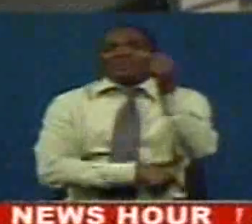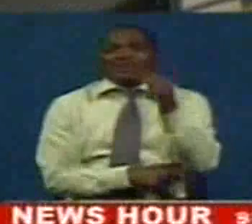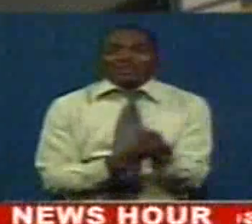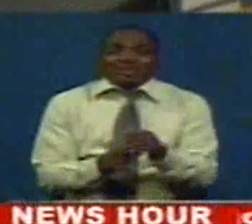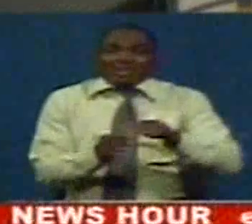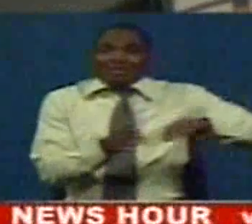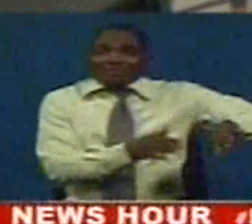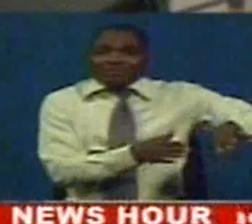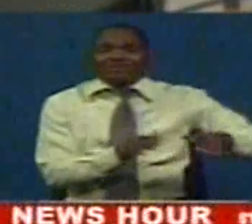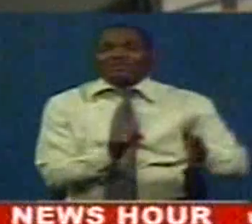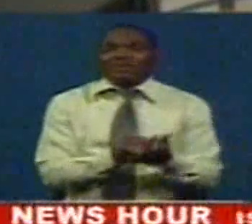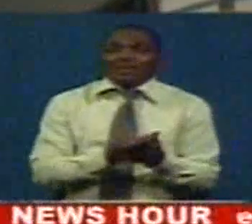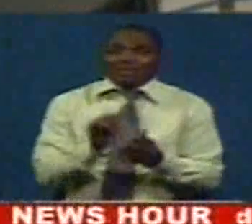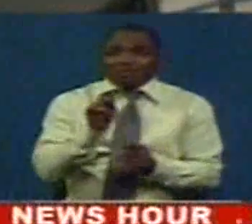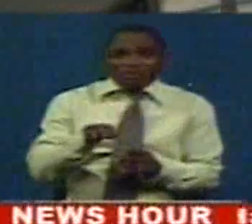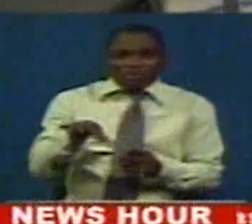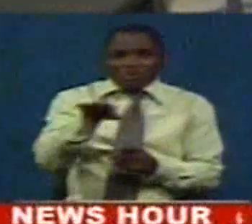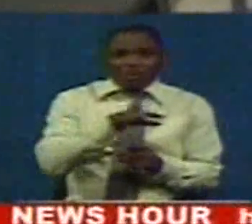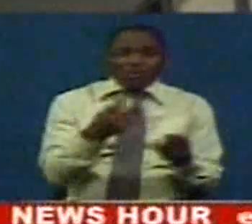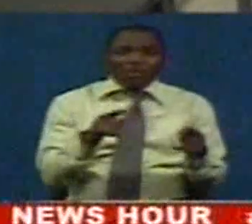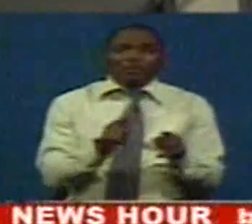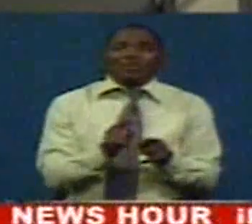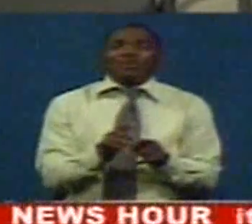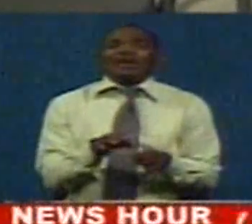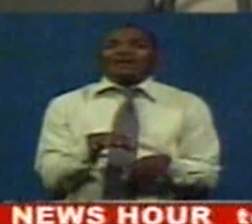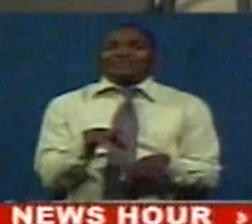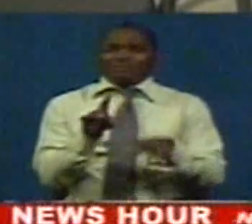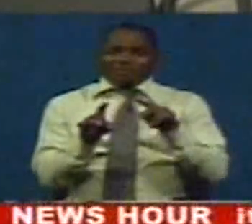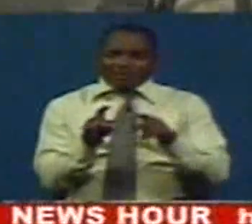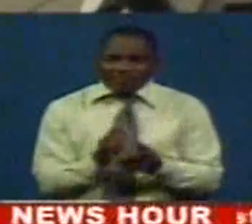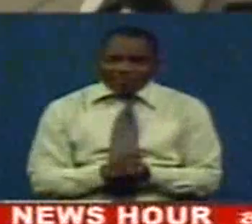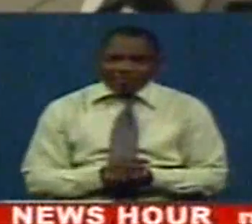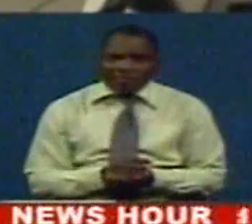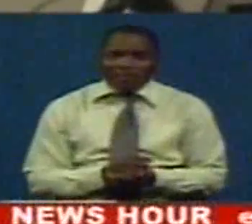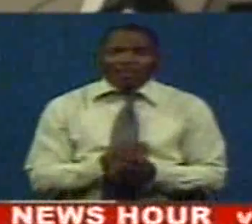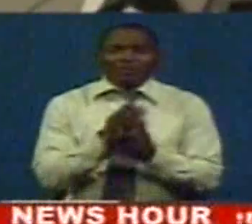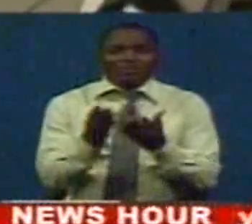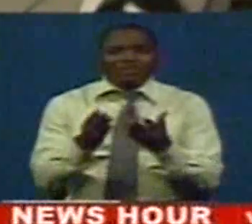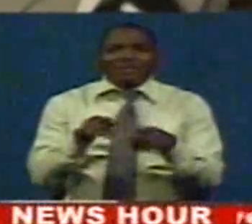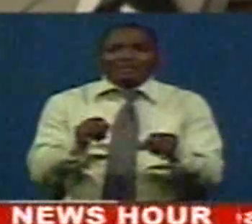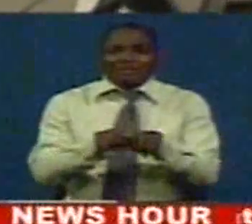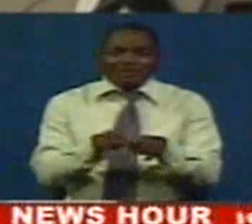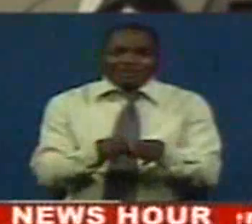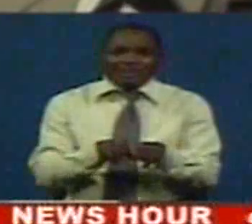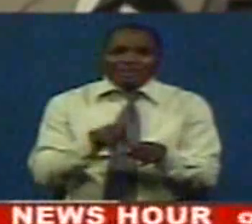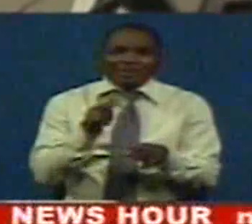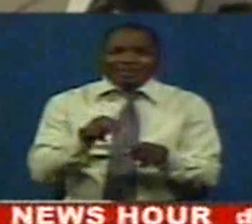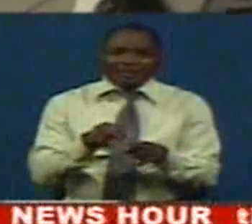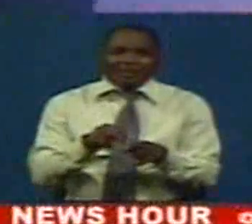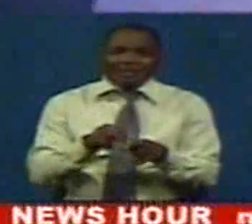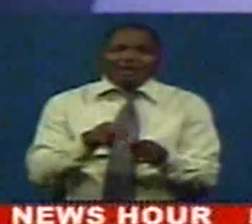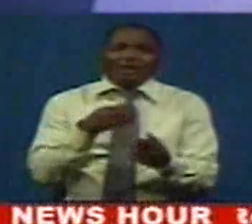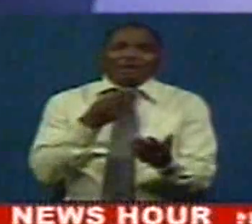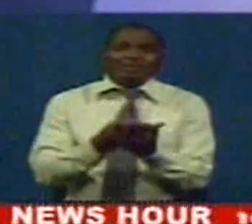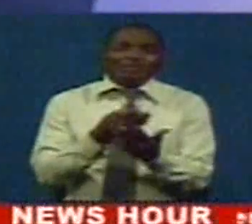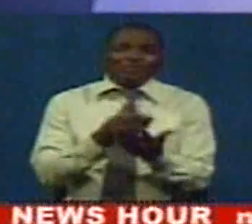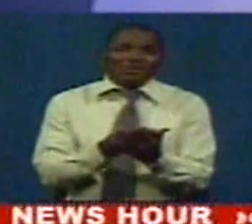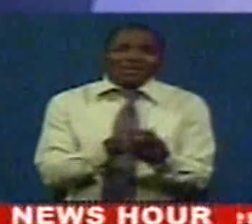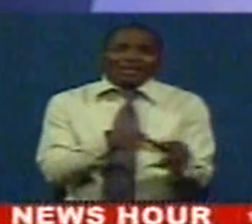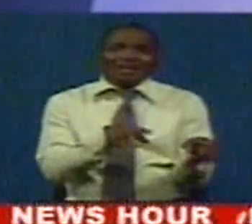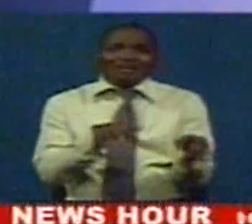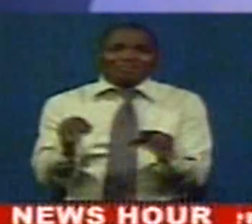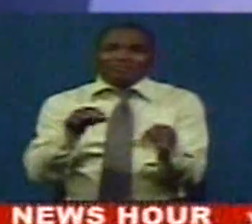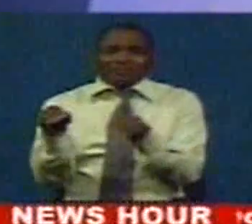Apart from the fact that they are, when they are found culpable, they will be punished, there's something that we also call money laundering and asset